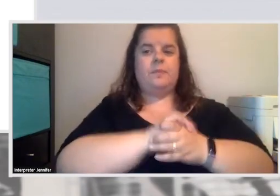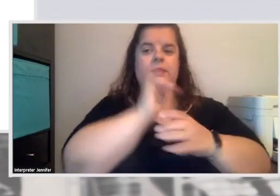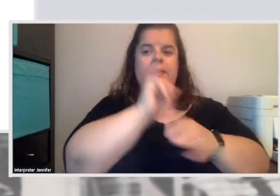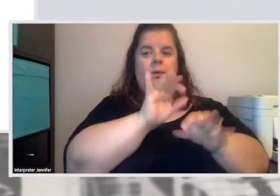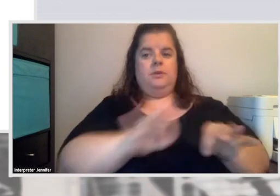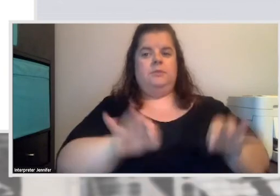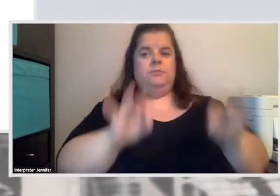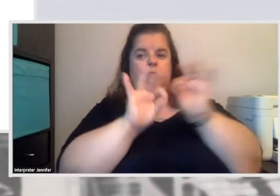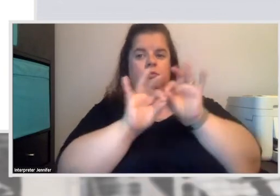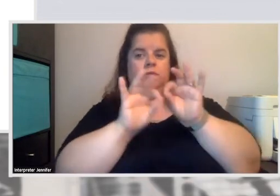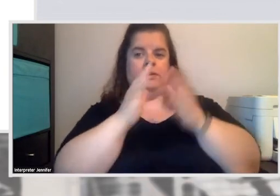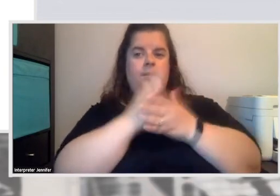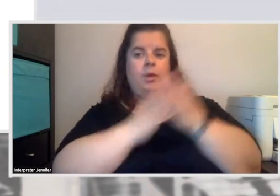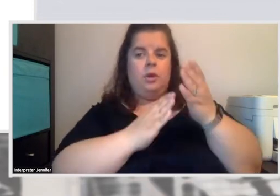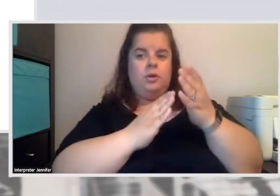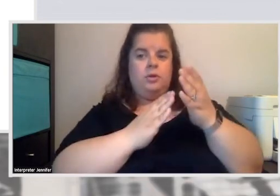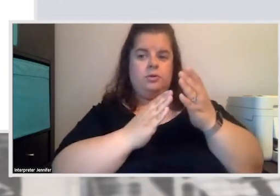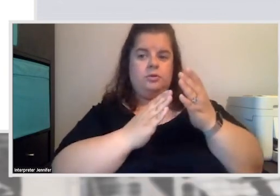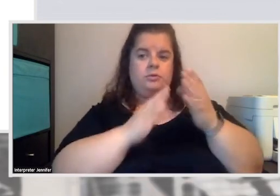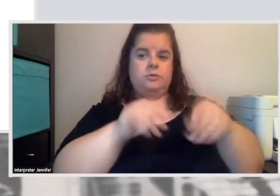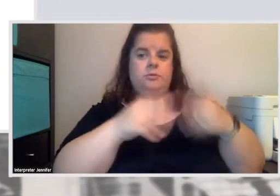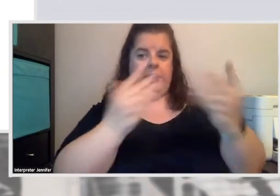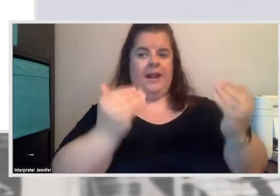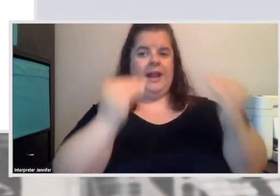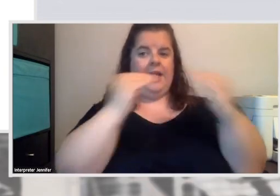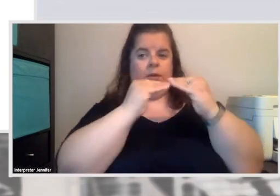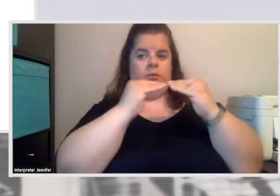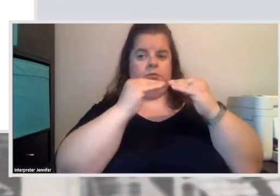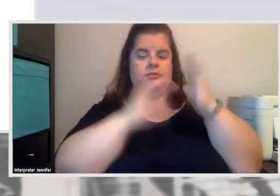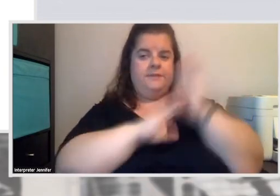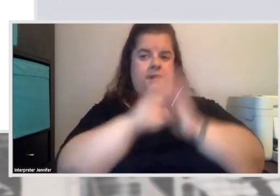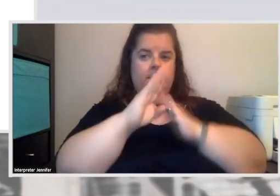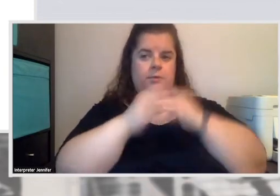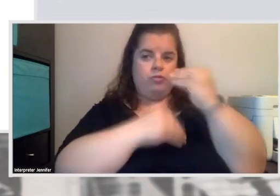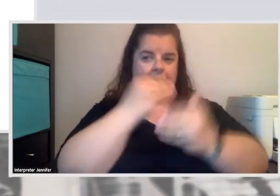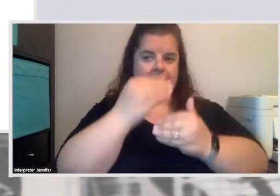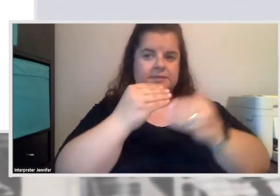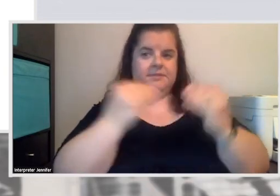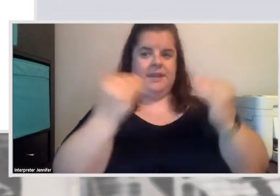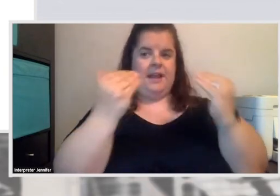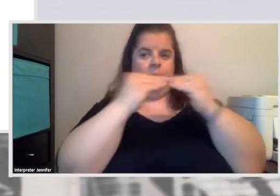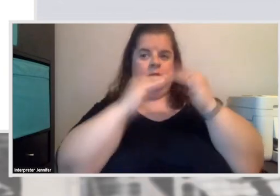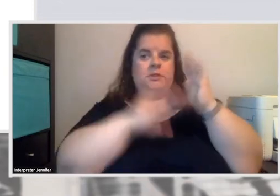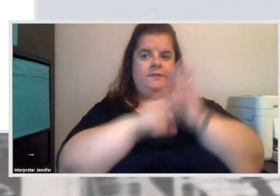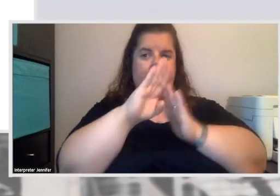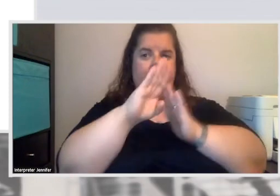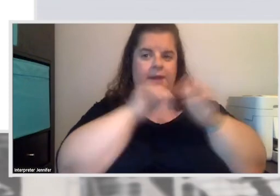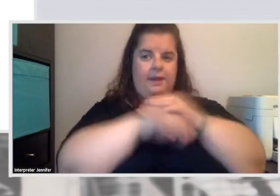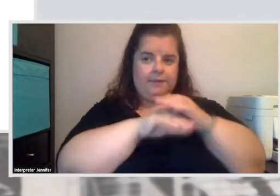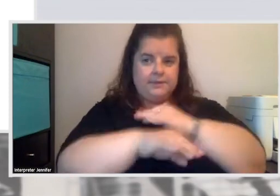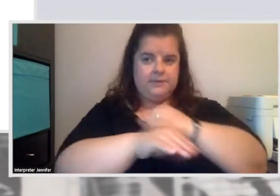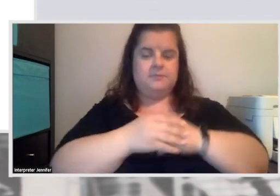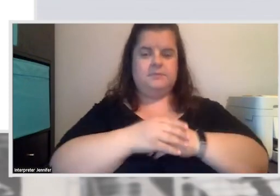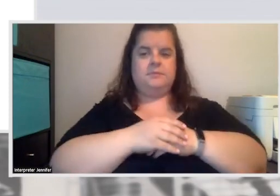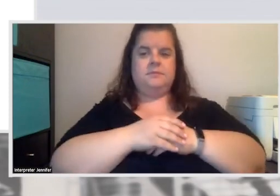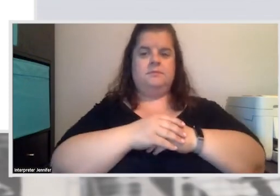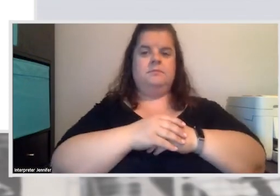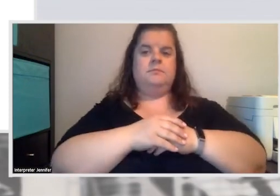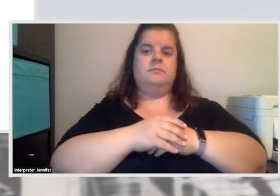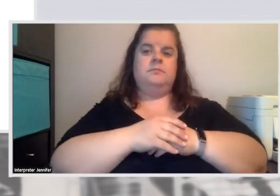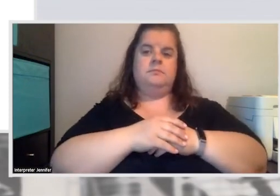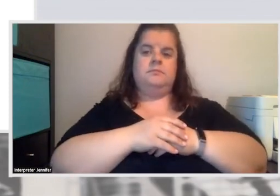piece in providing equitable development processes and access in these corridors. We also are taking